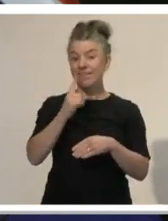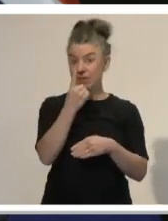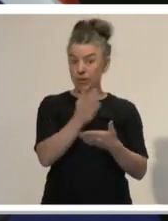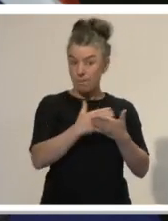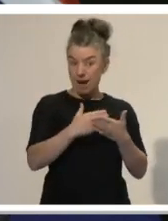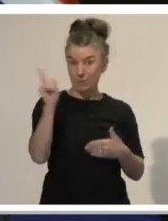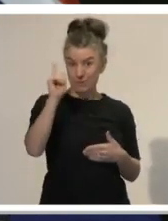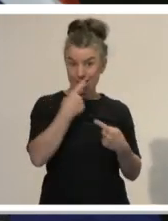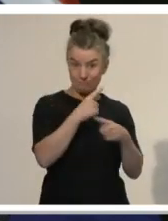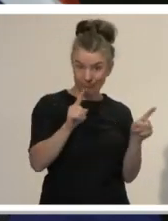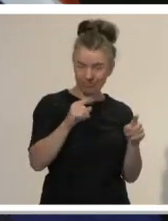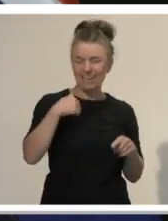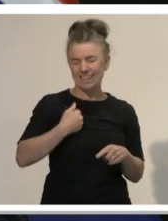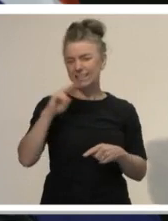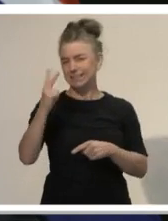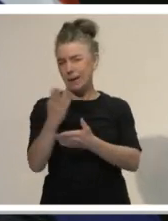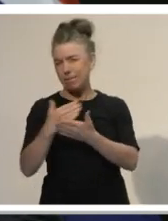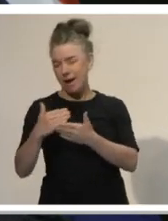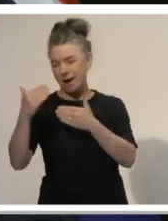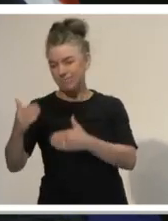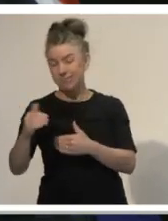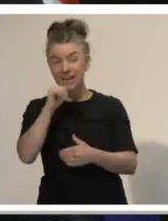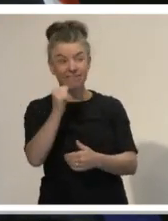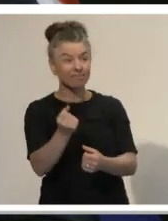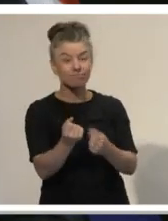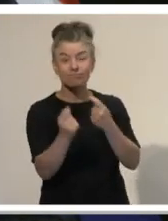and importantly move swiftly if conditions change.